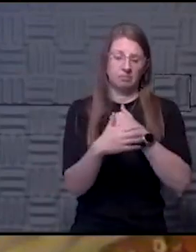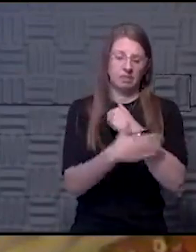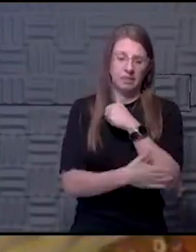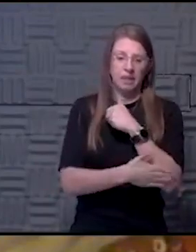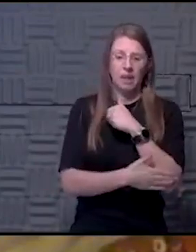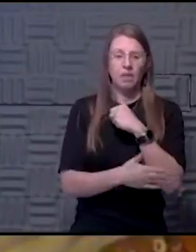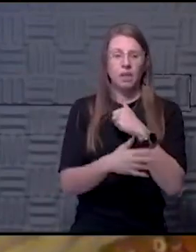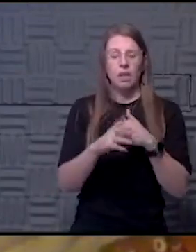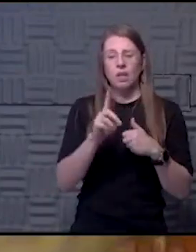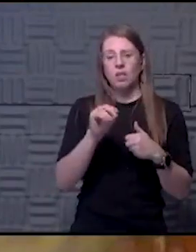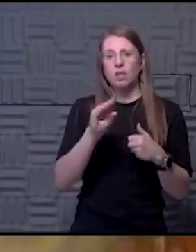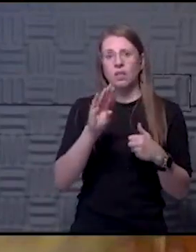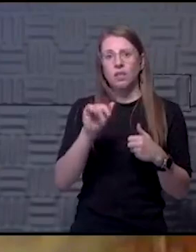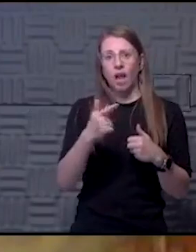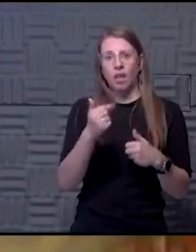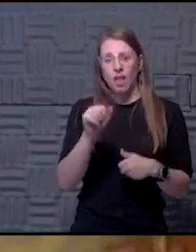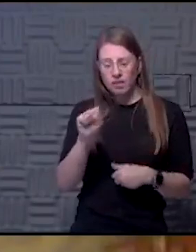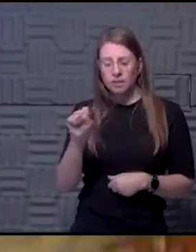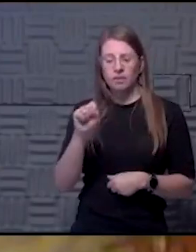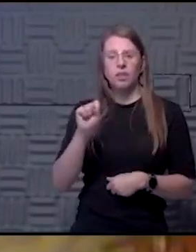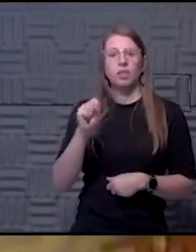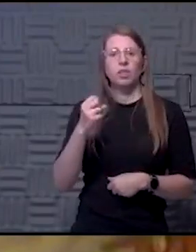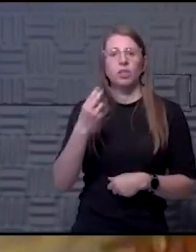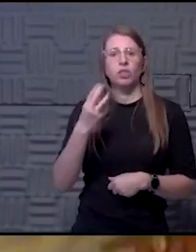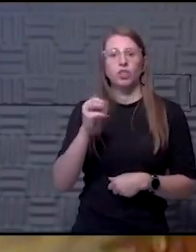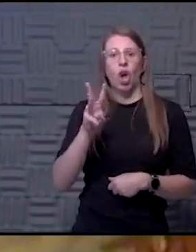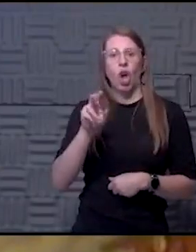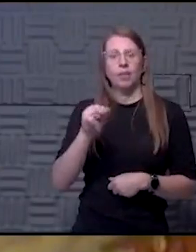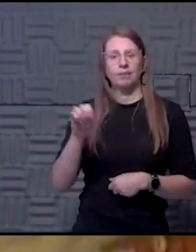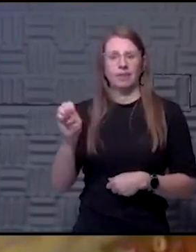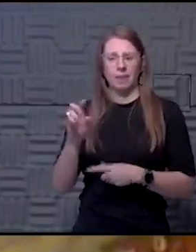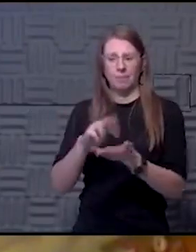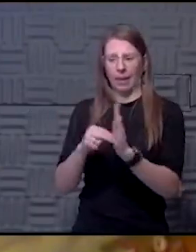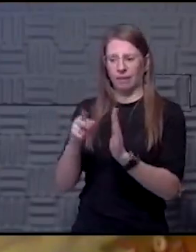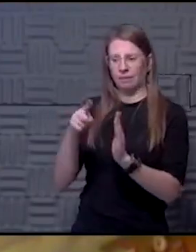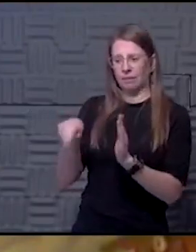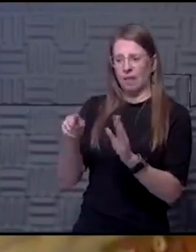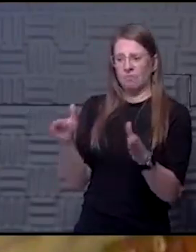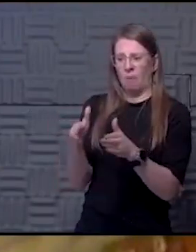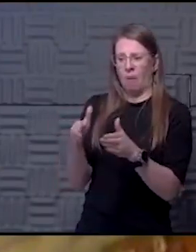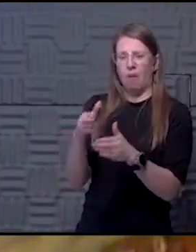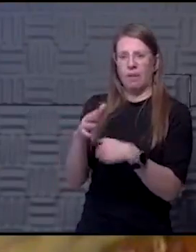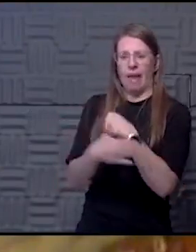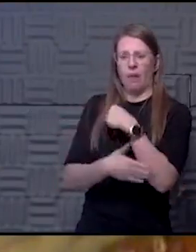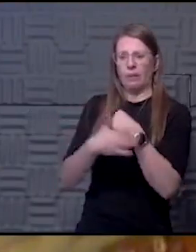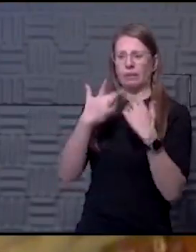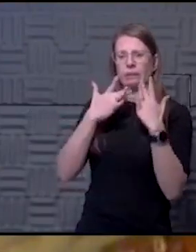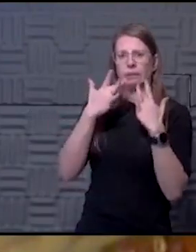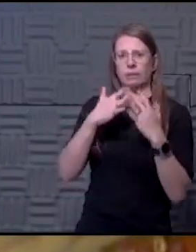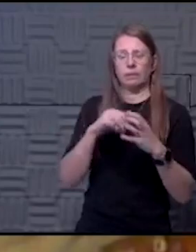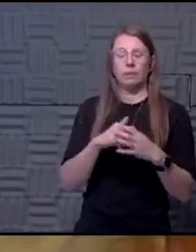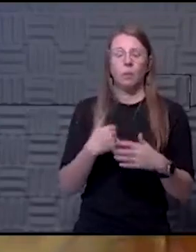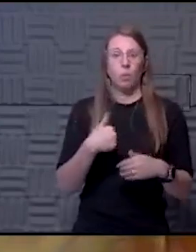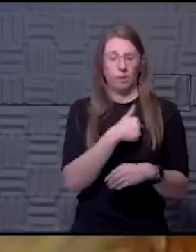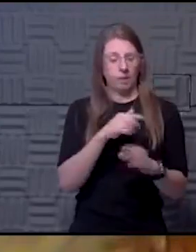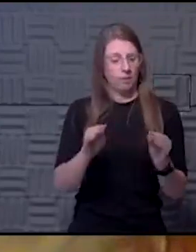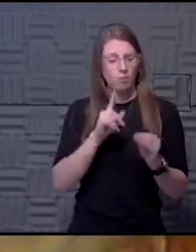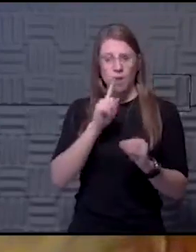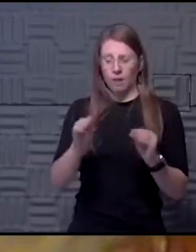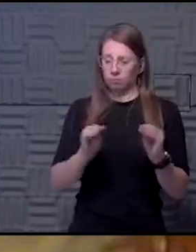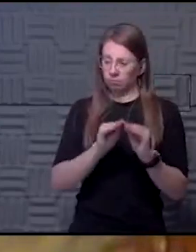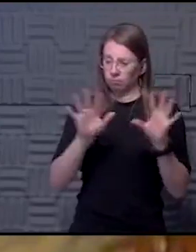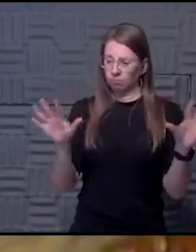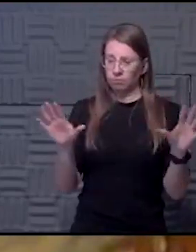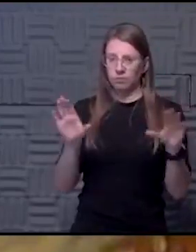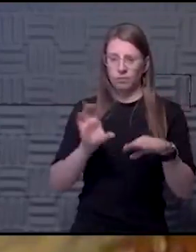and Shawnee as well, then we're depriving somebody else. So we've had a fairly even and very transparent, I might add,